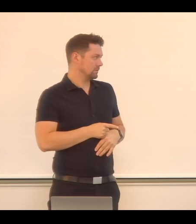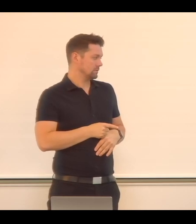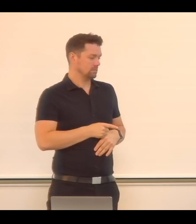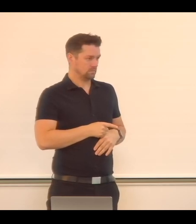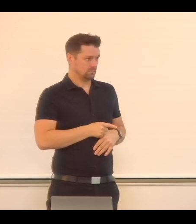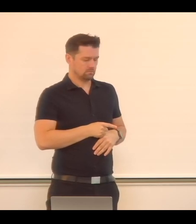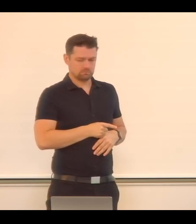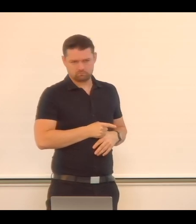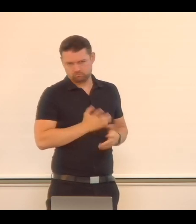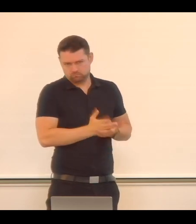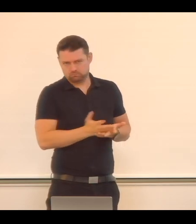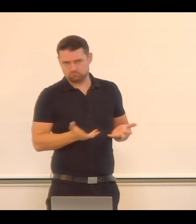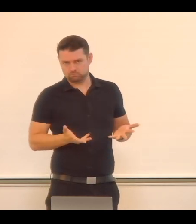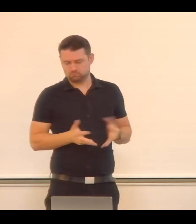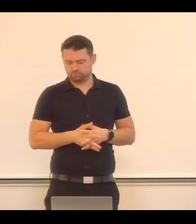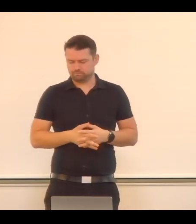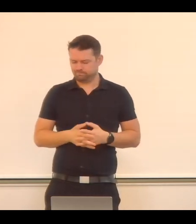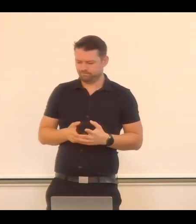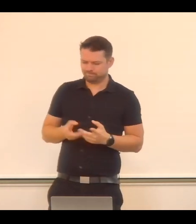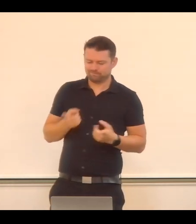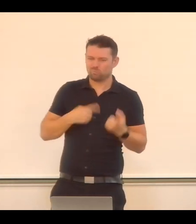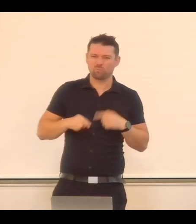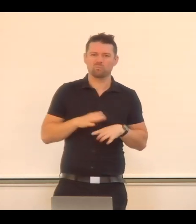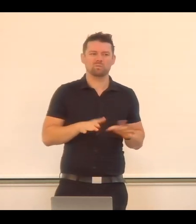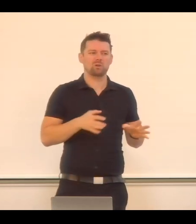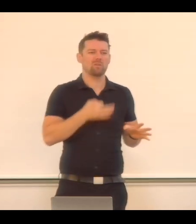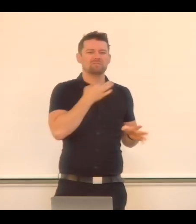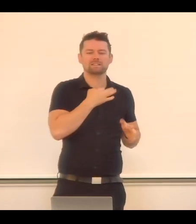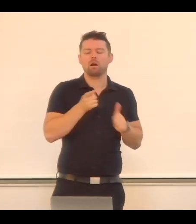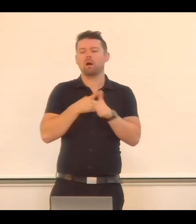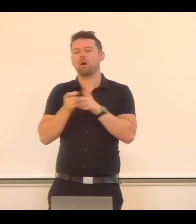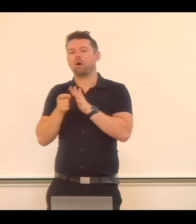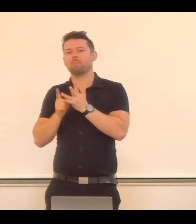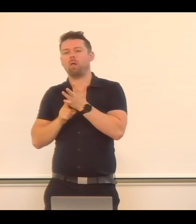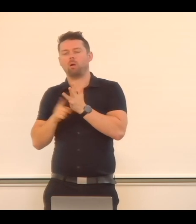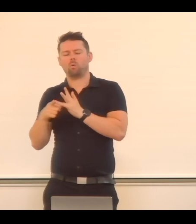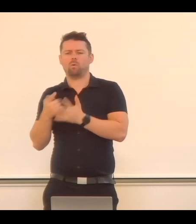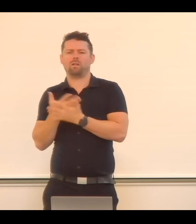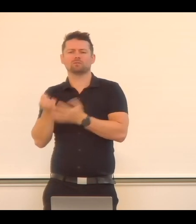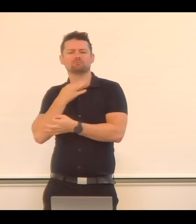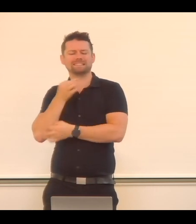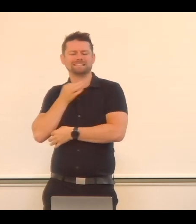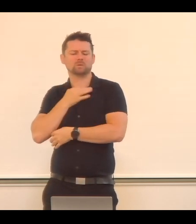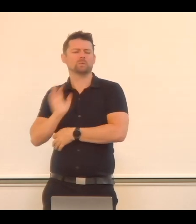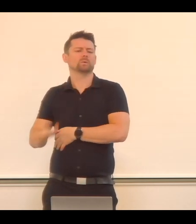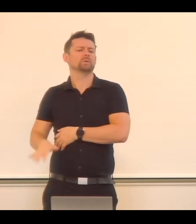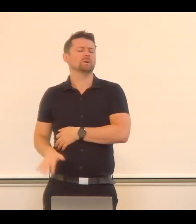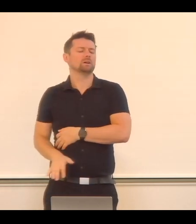go. We don't take the risk like you did during Apollo days, and those were